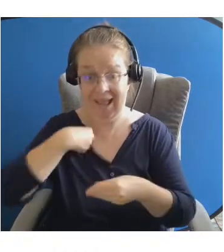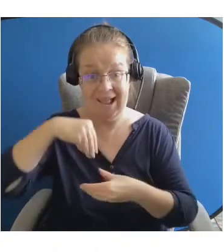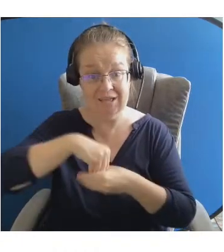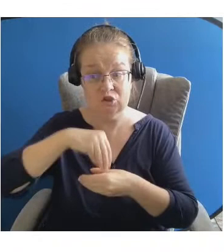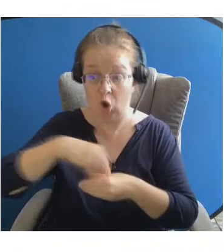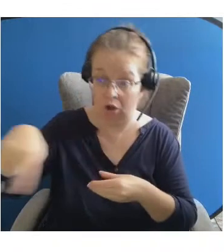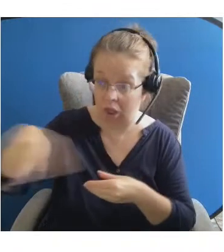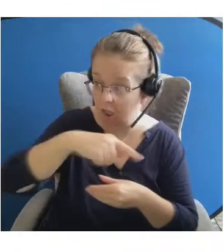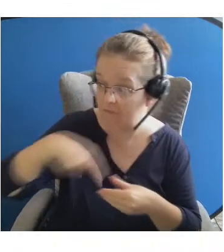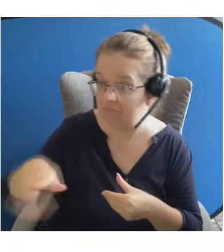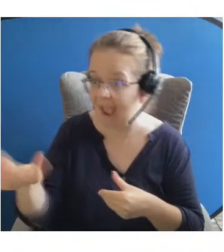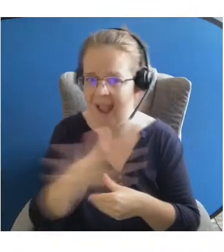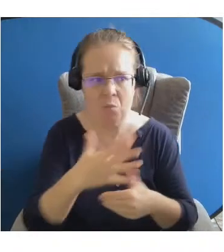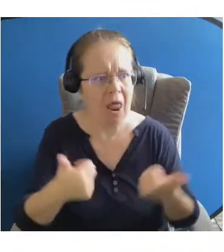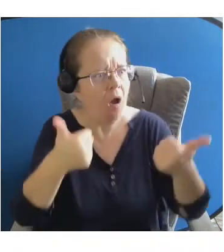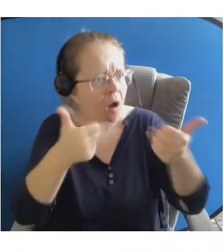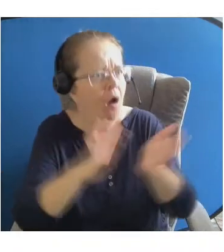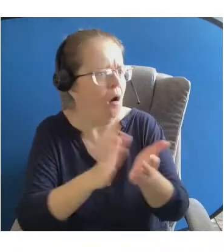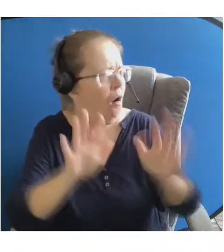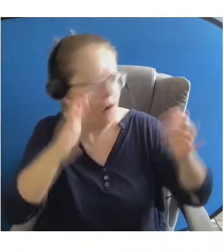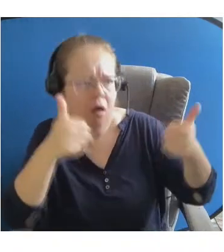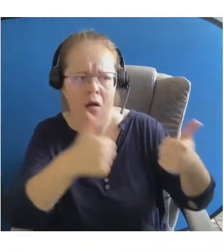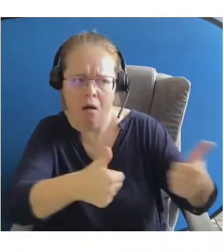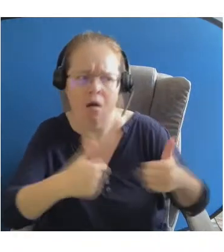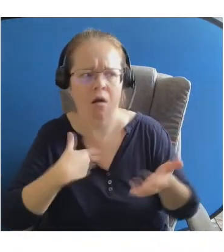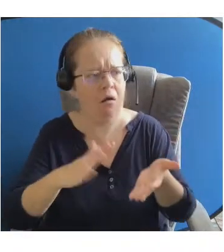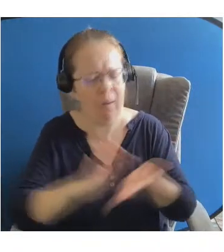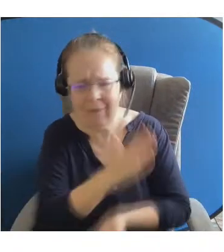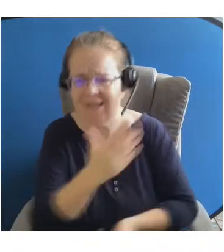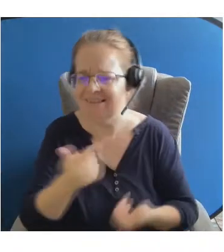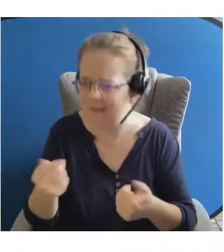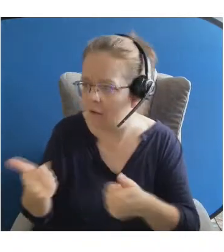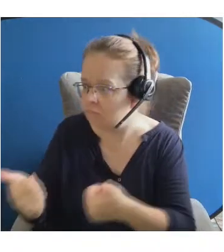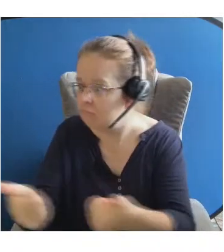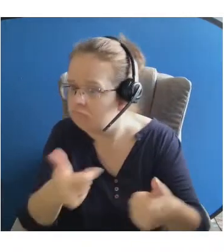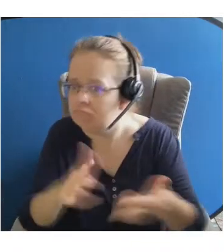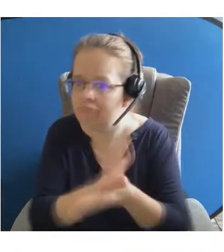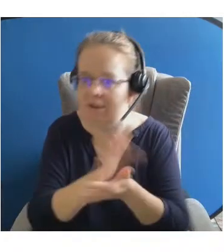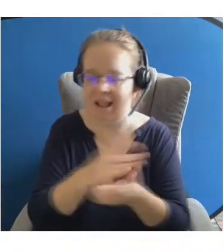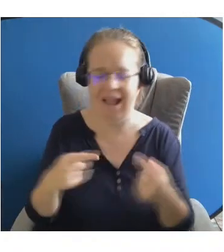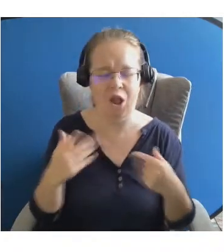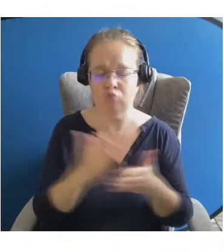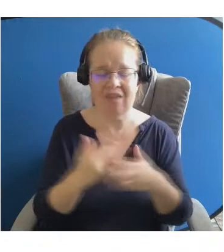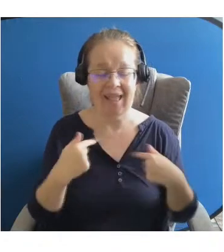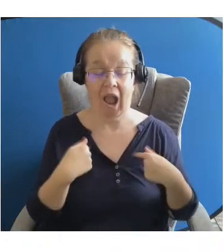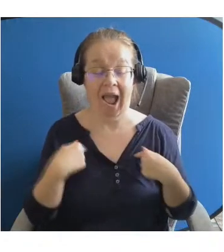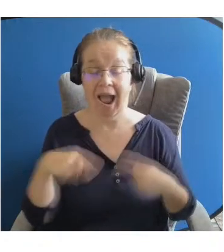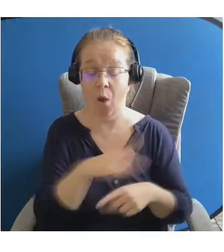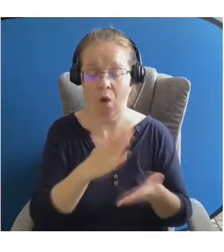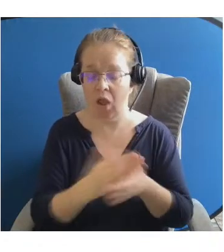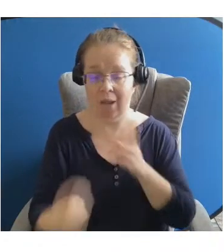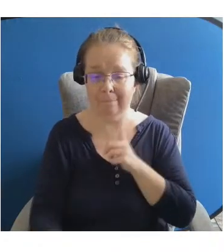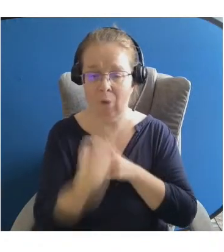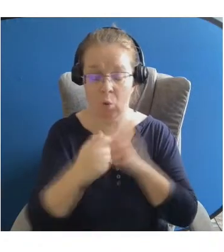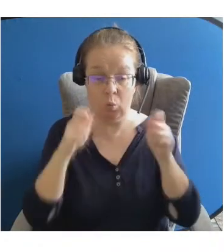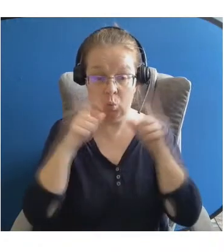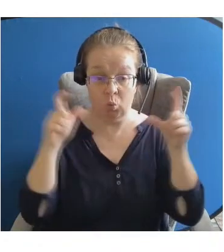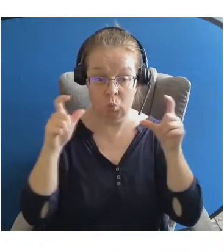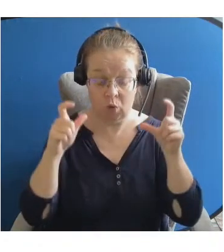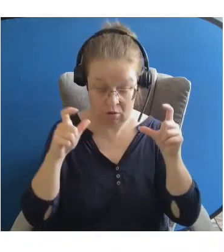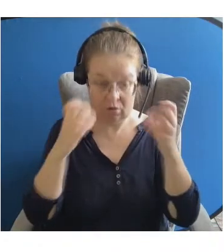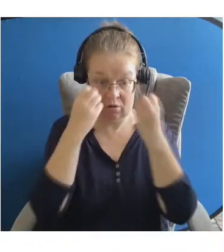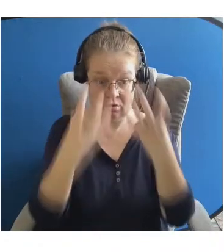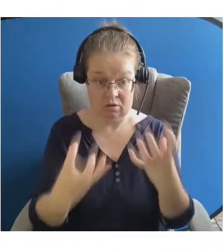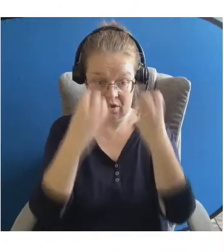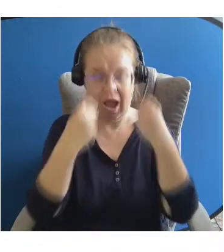everybody's really embraced it and enjoyed being on that journey, and it's really opened our eyes to some simple steps and a lot of things that we were already